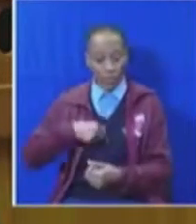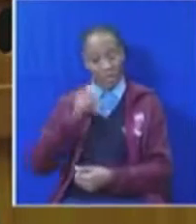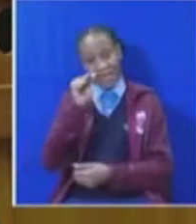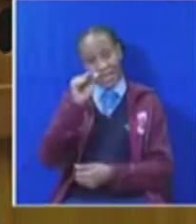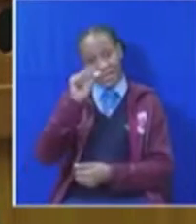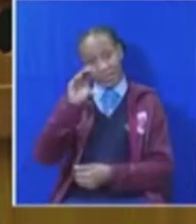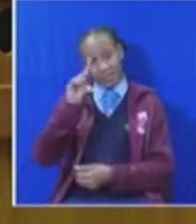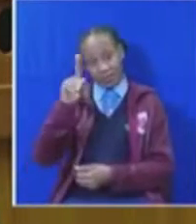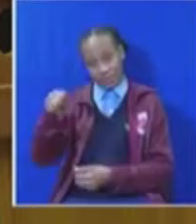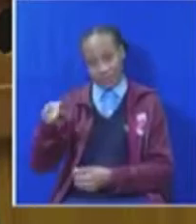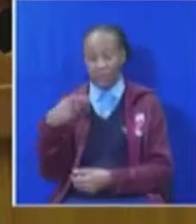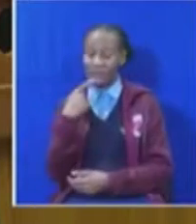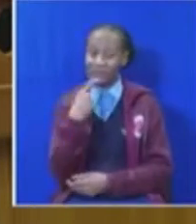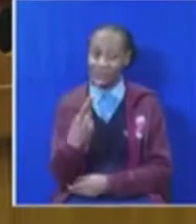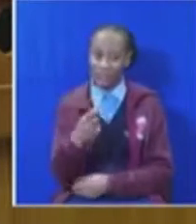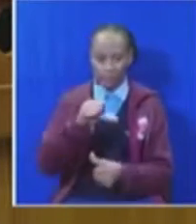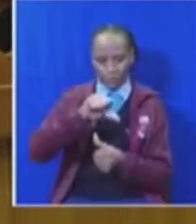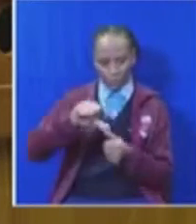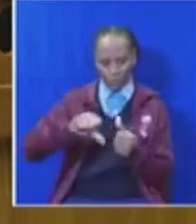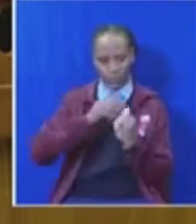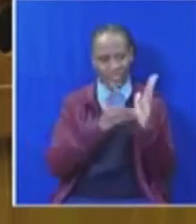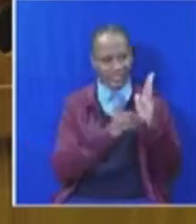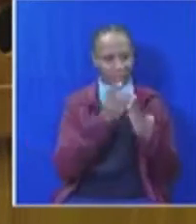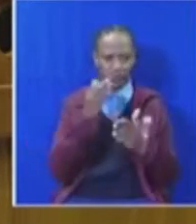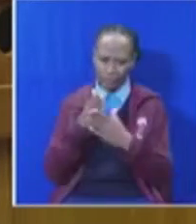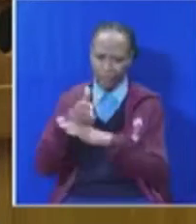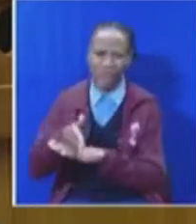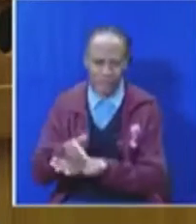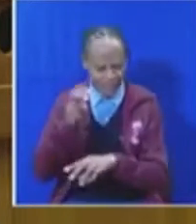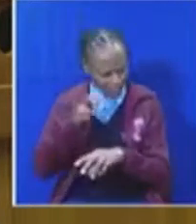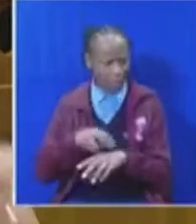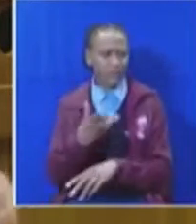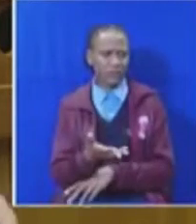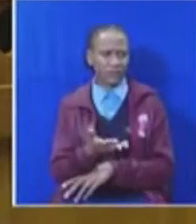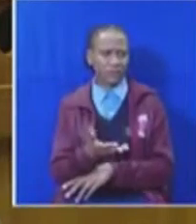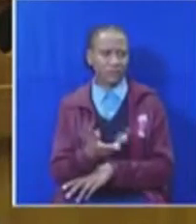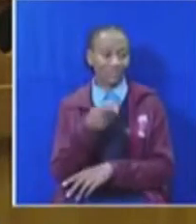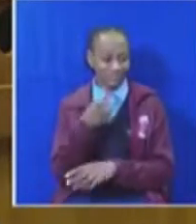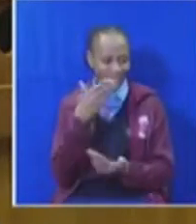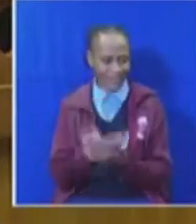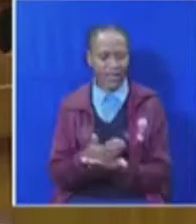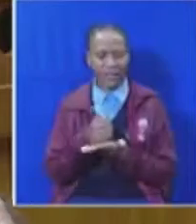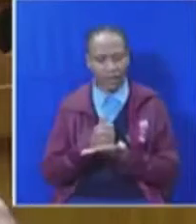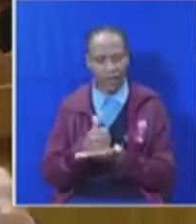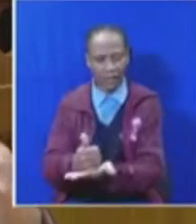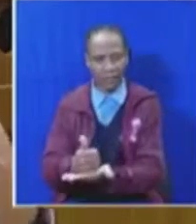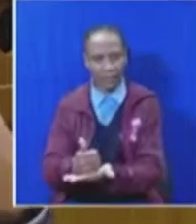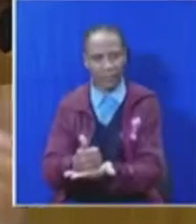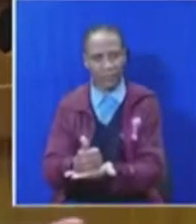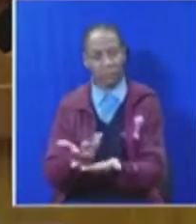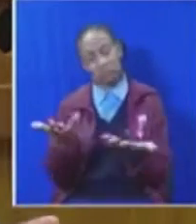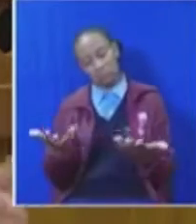asked and argued that social development intervention may be a way forward as a mechanism where you